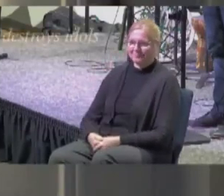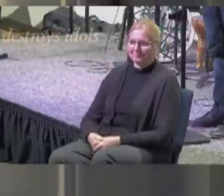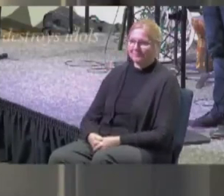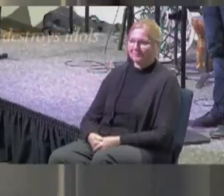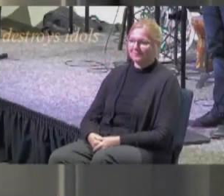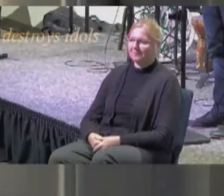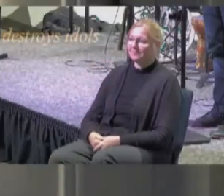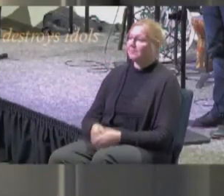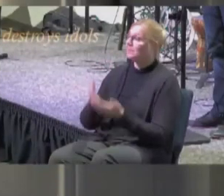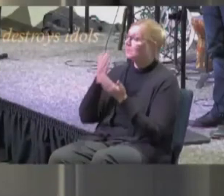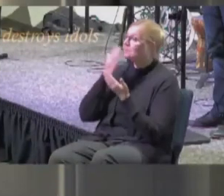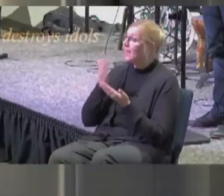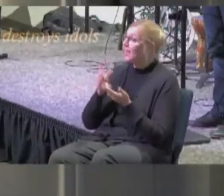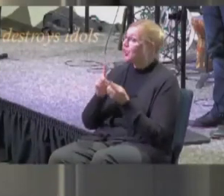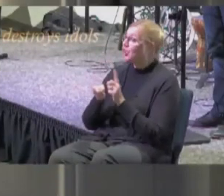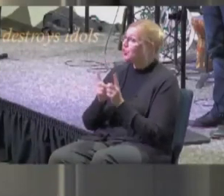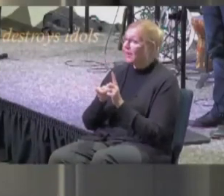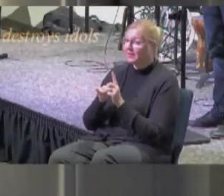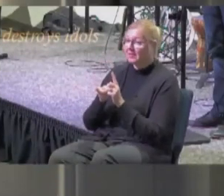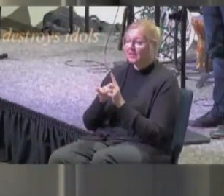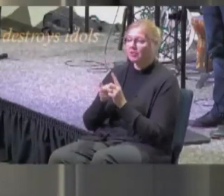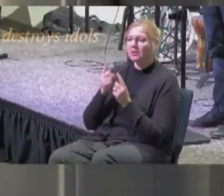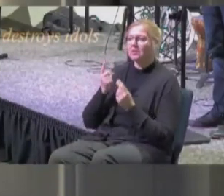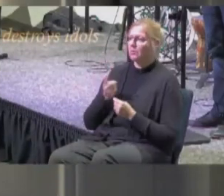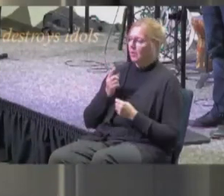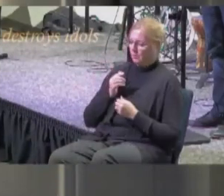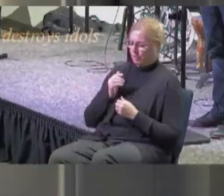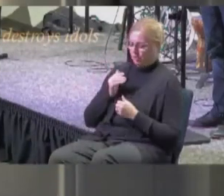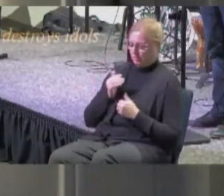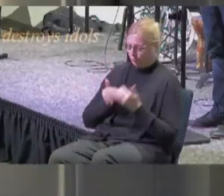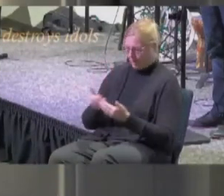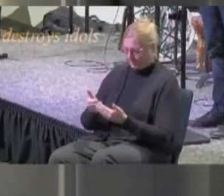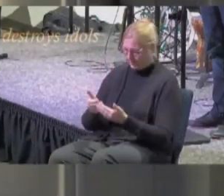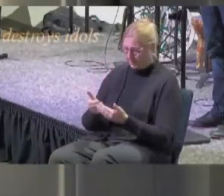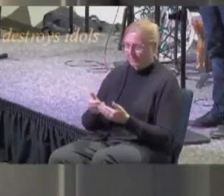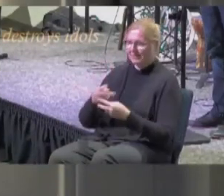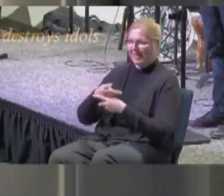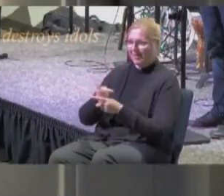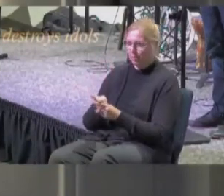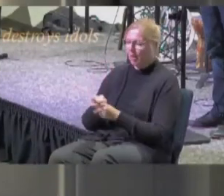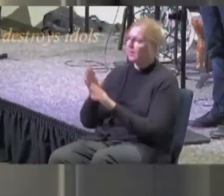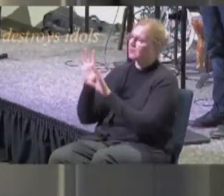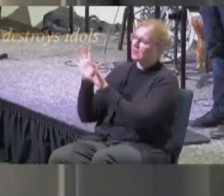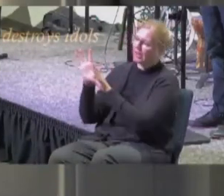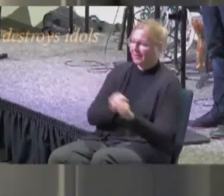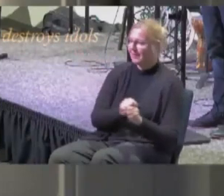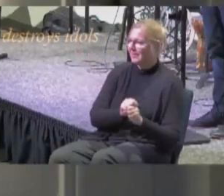A good translation is one in which in its processes and products destroys idols.